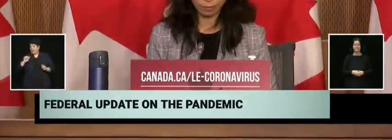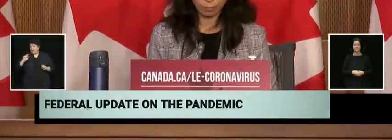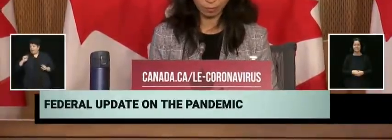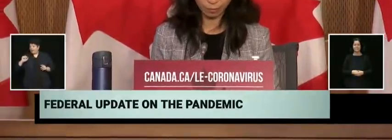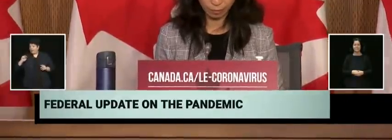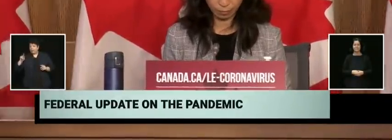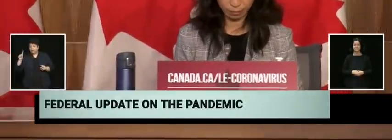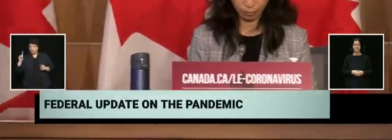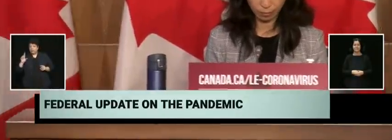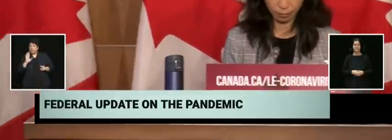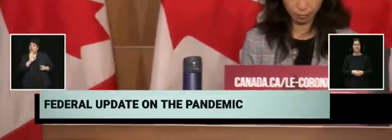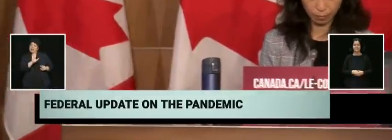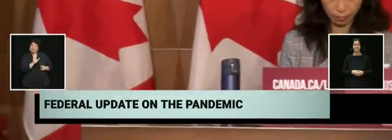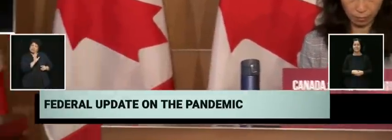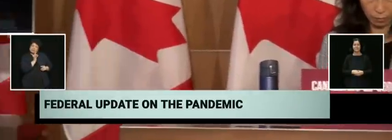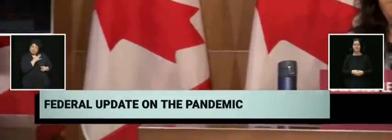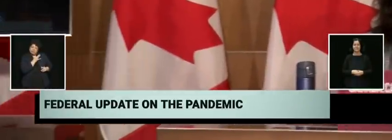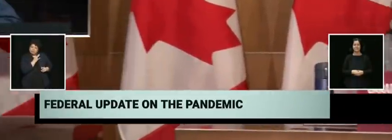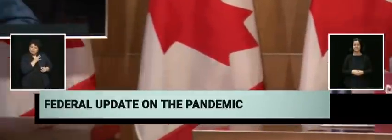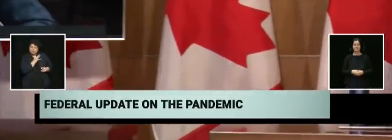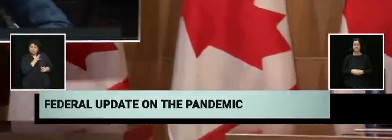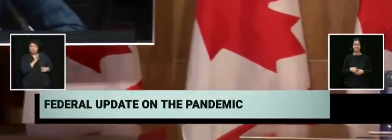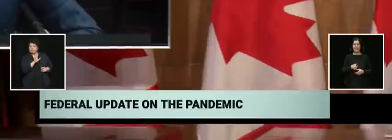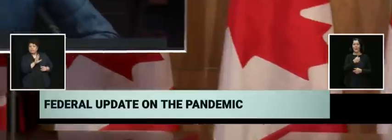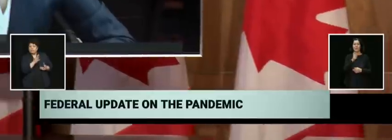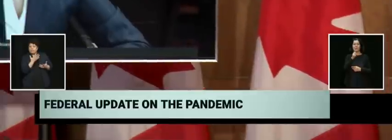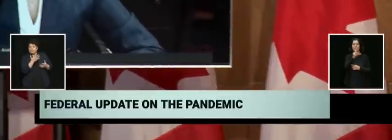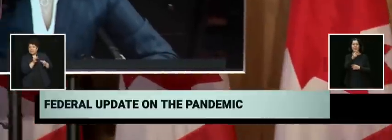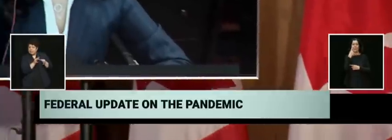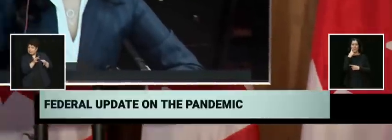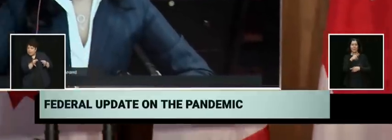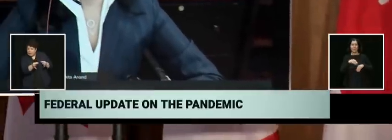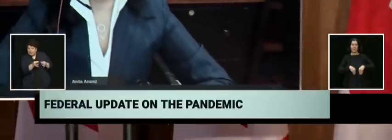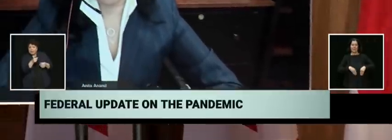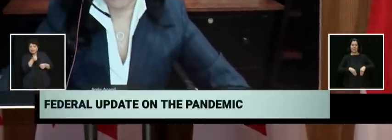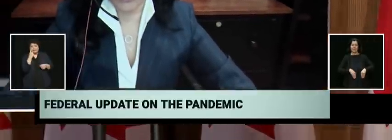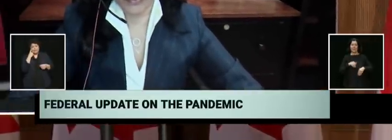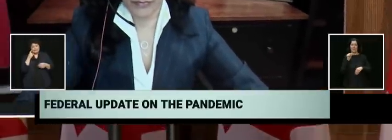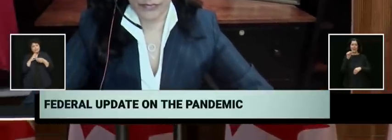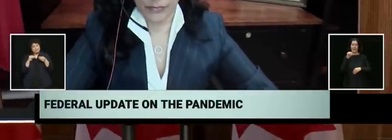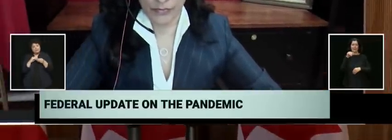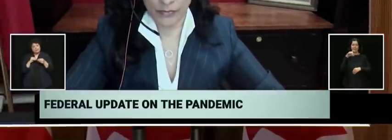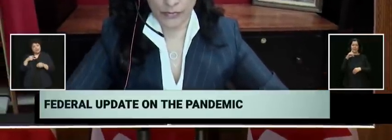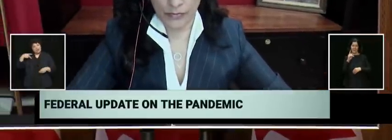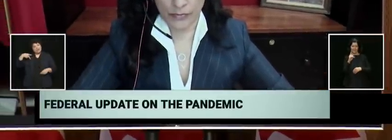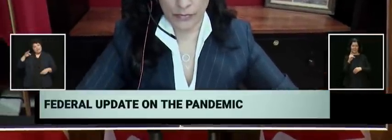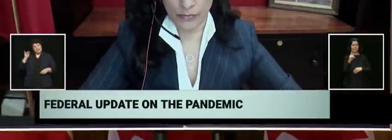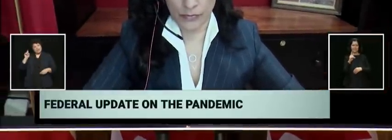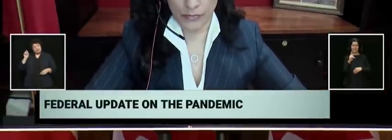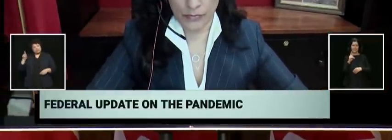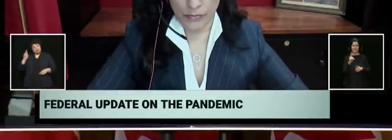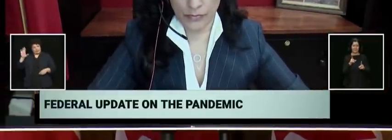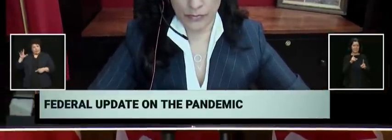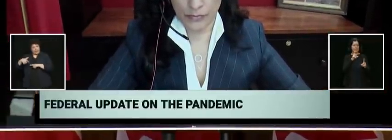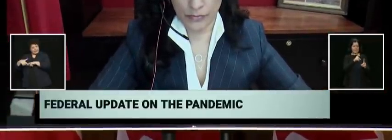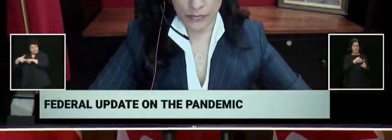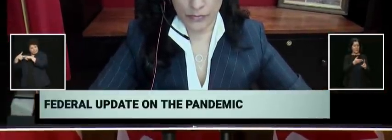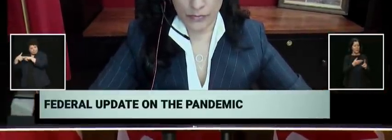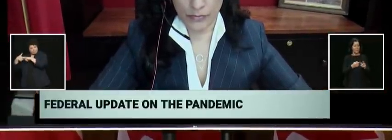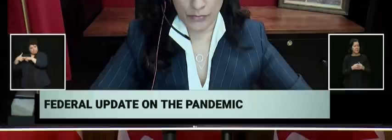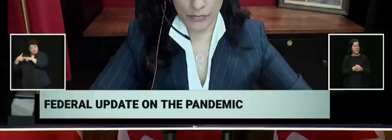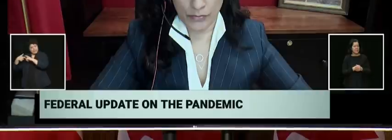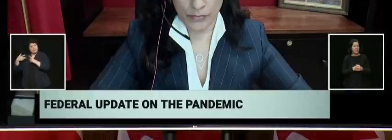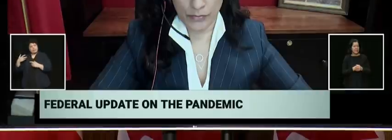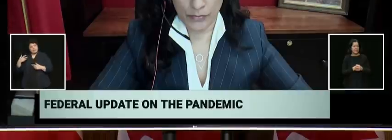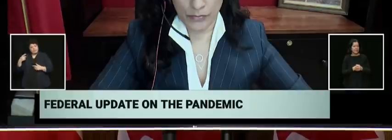know about the delay you mentioned for the Pfizer doses. Did Pfizer give